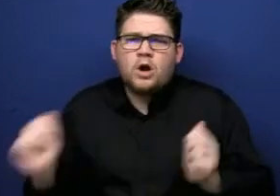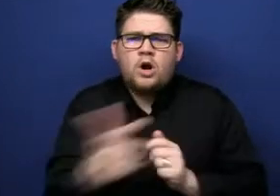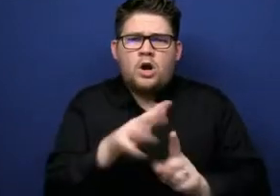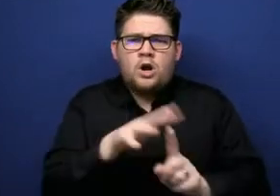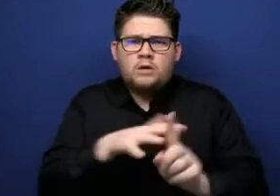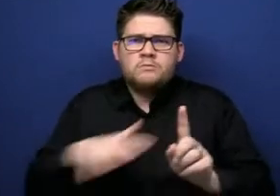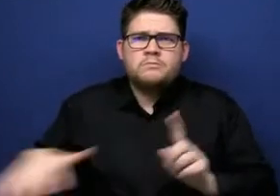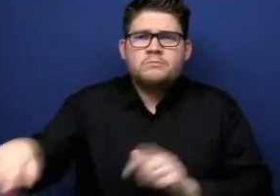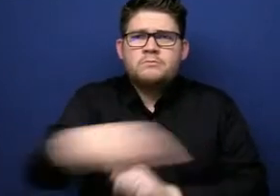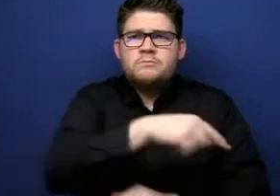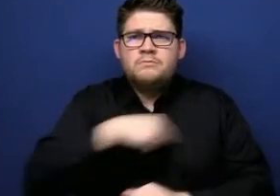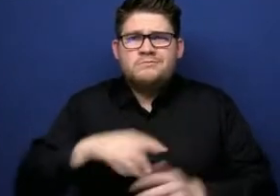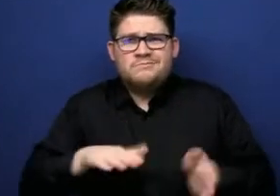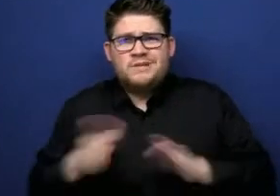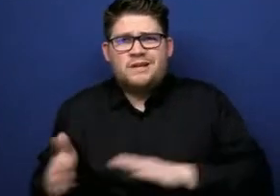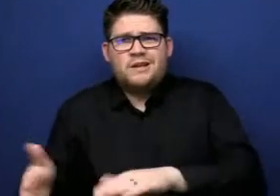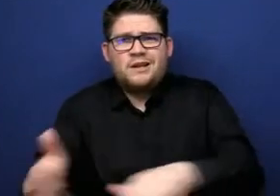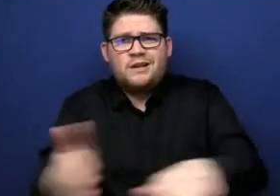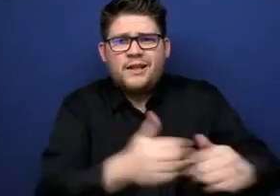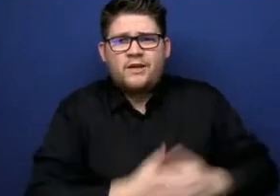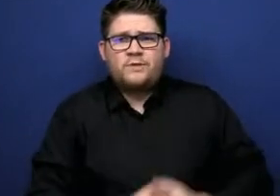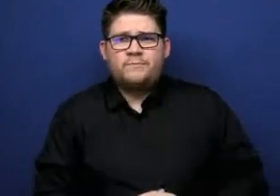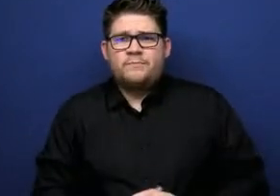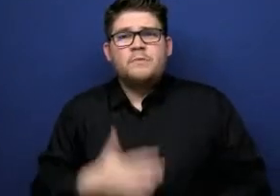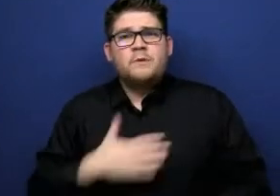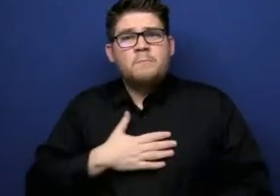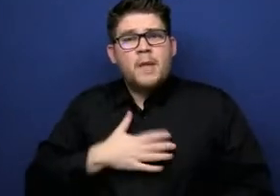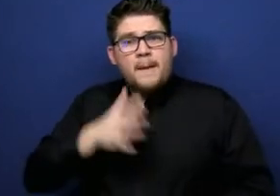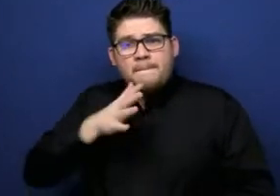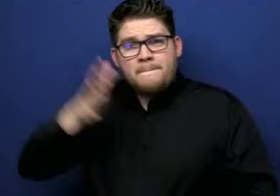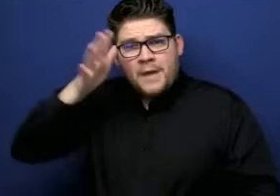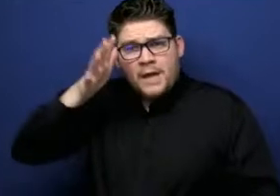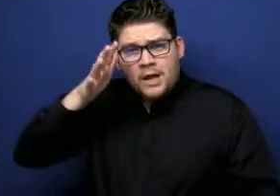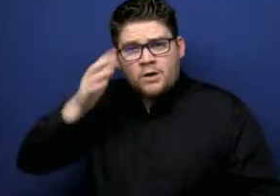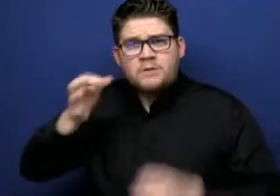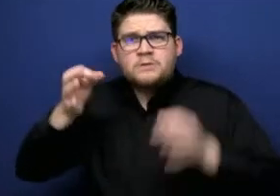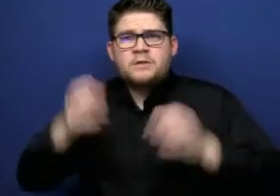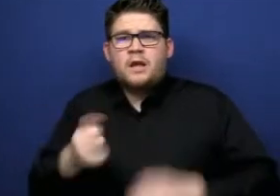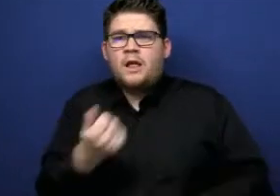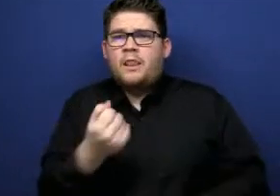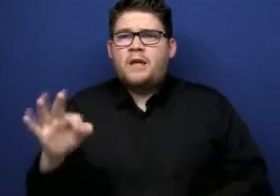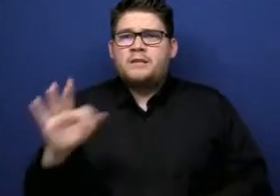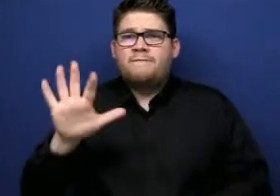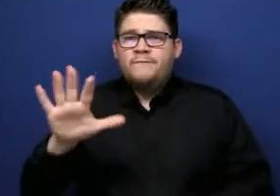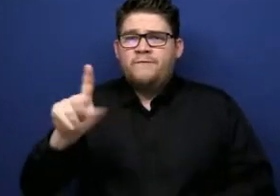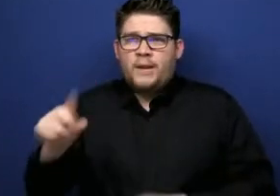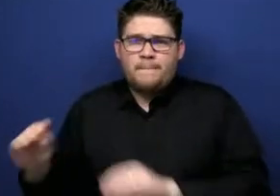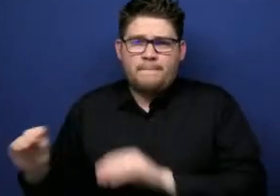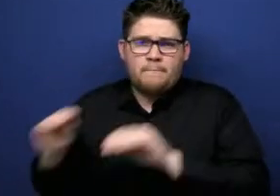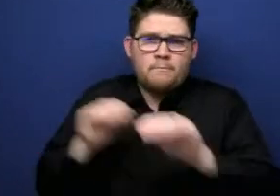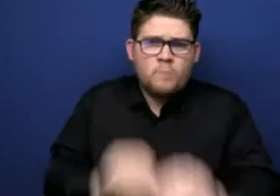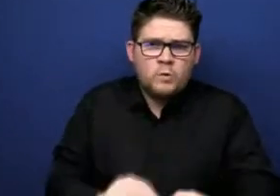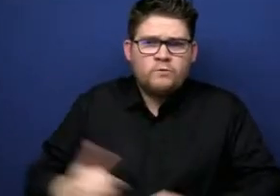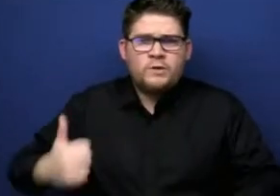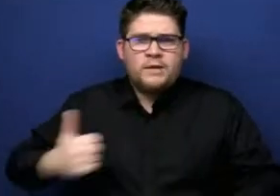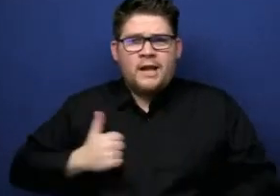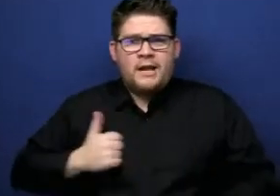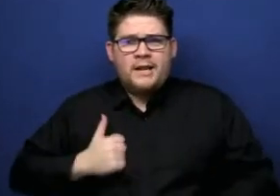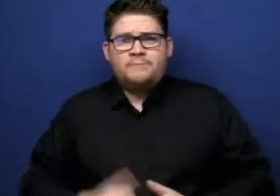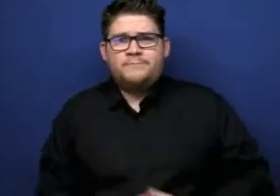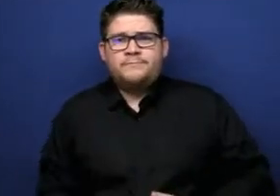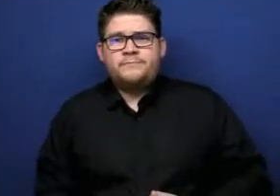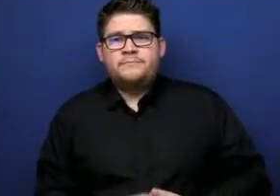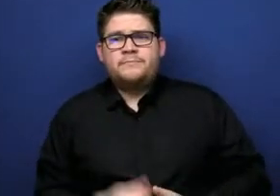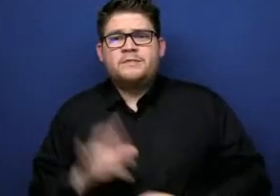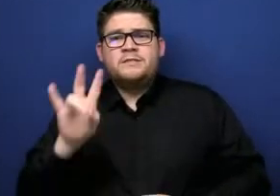in 1951, and here I am, precisely 70 years later. I was certainly one of the